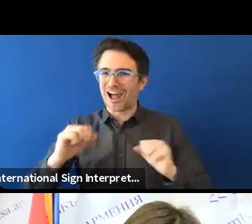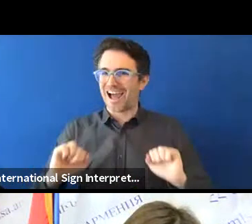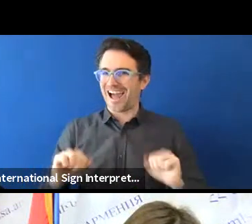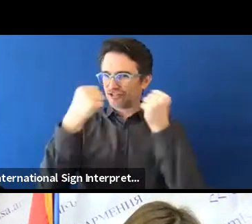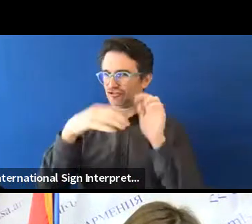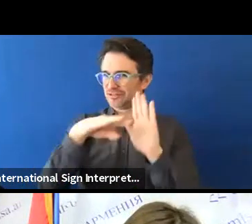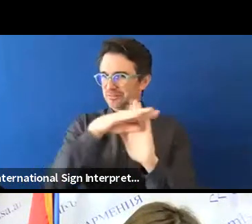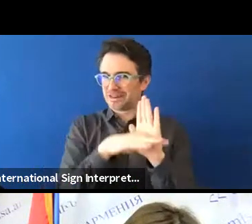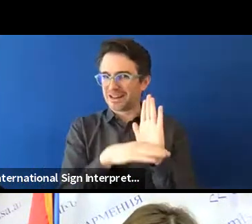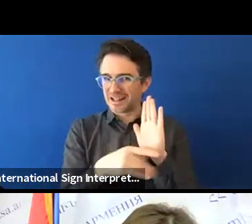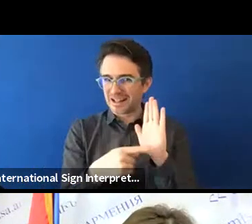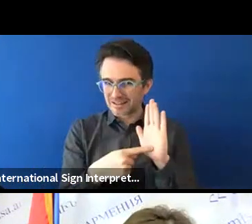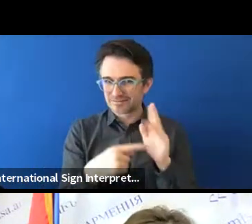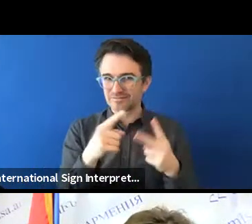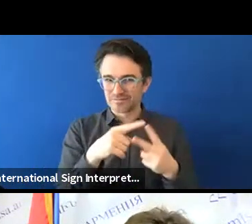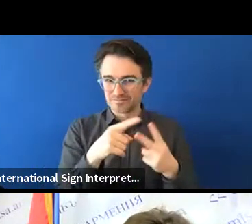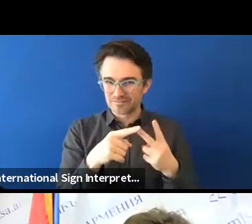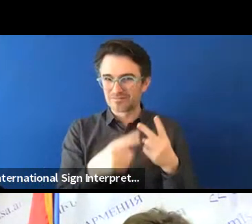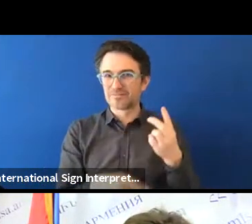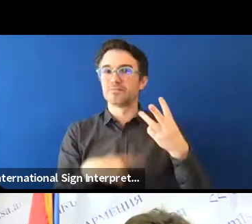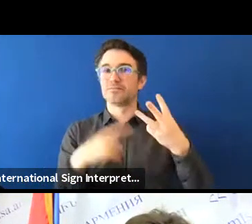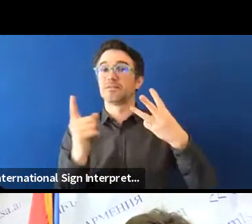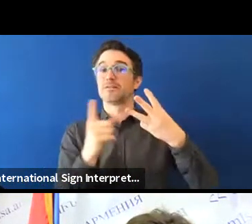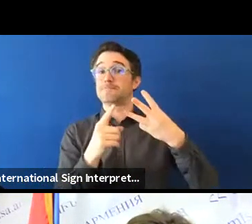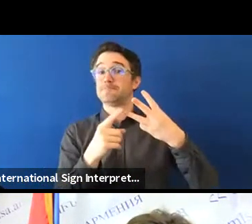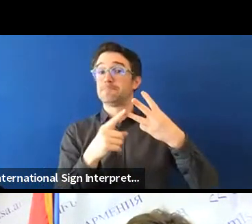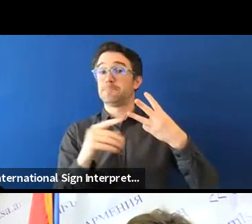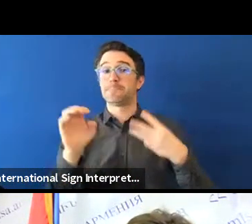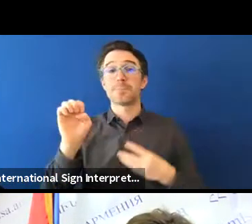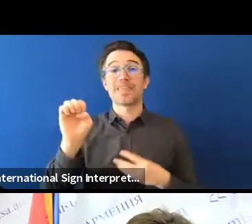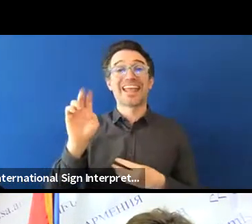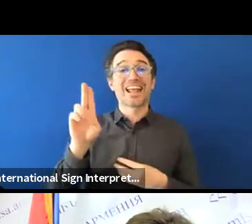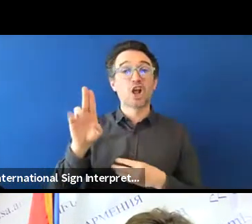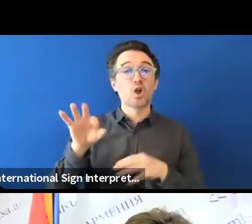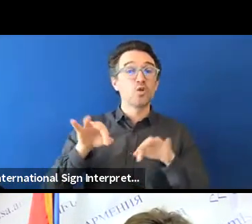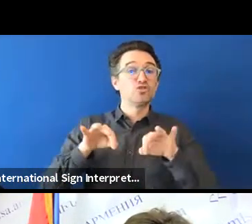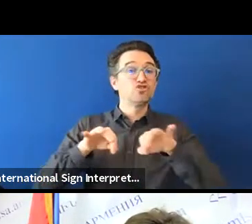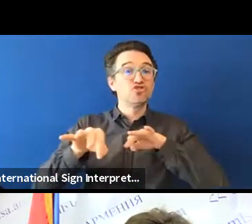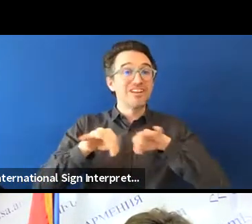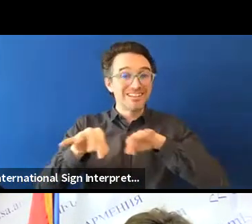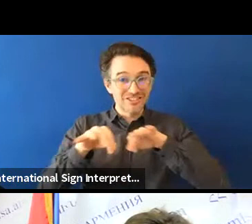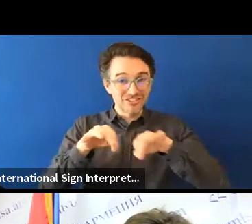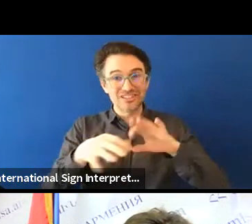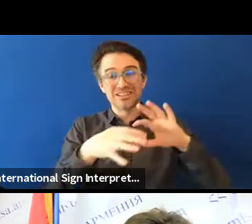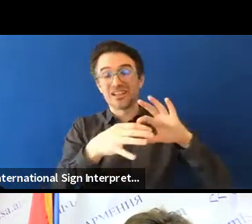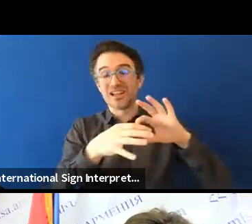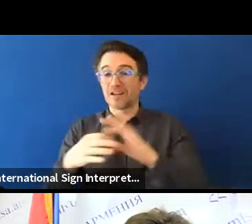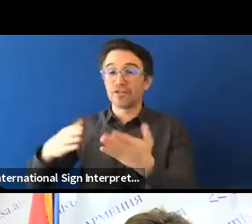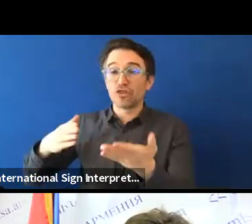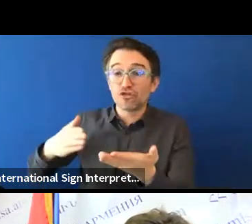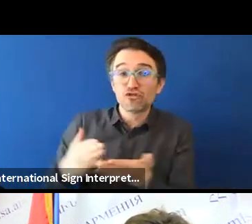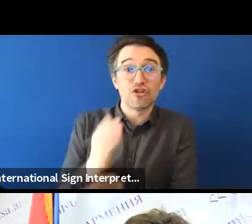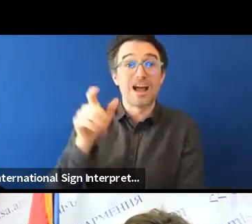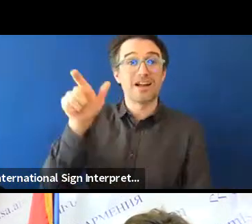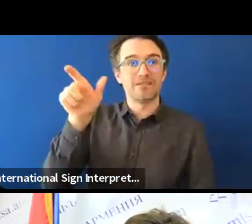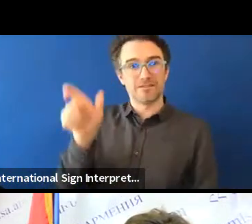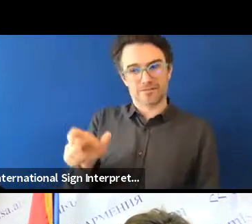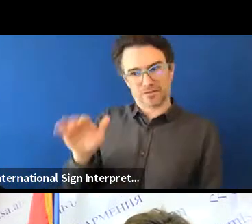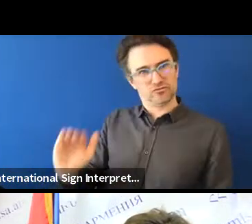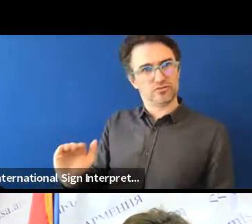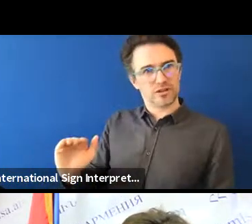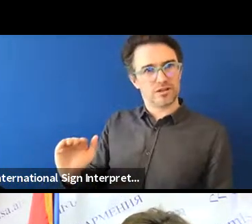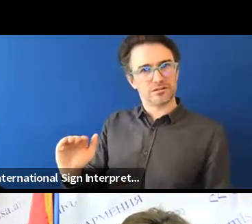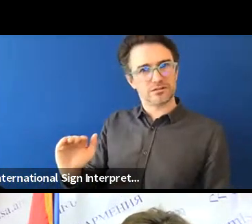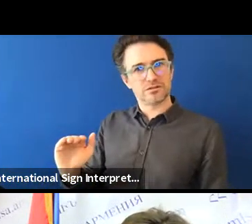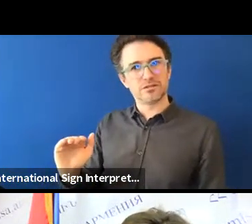is our EU Strategy on the Rights of the Child. They all call for the elimination,